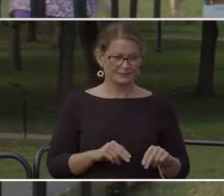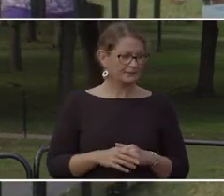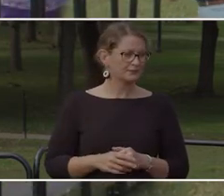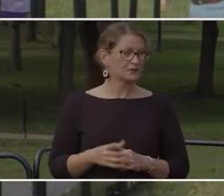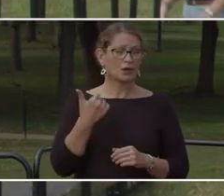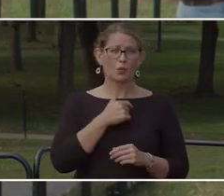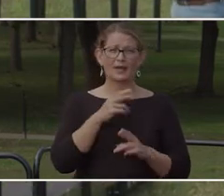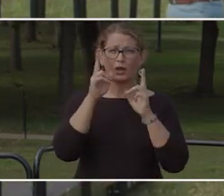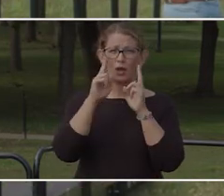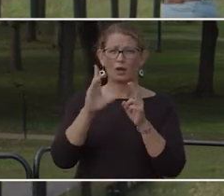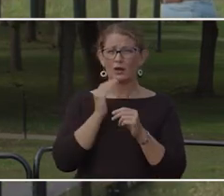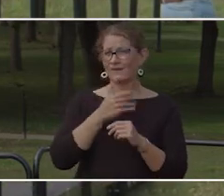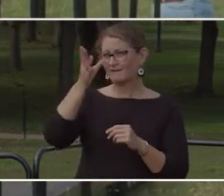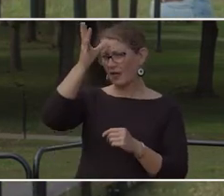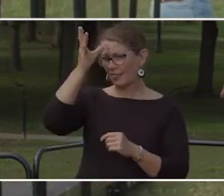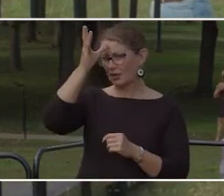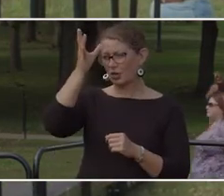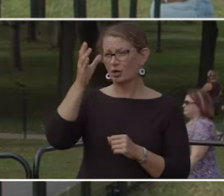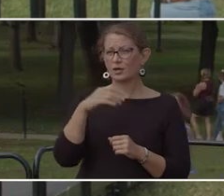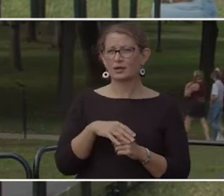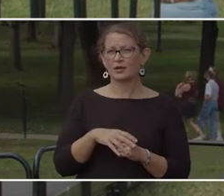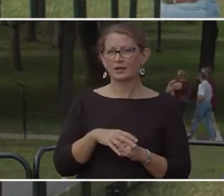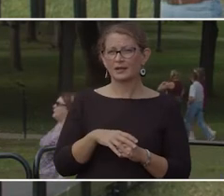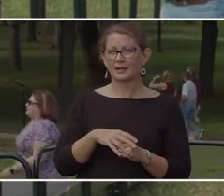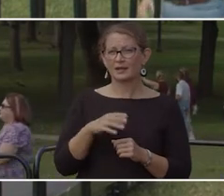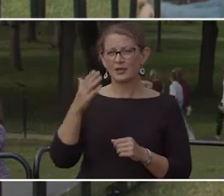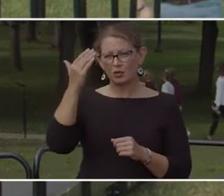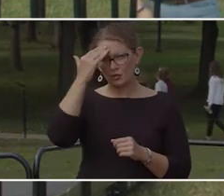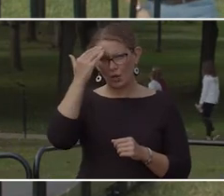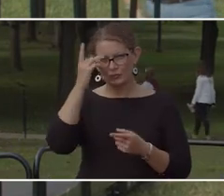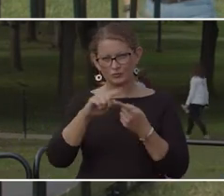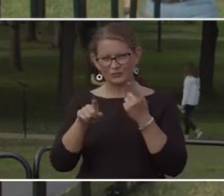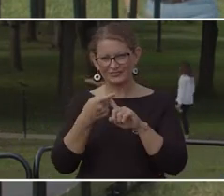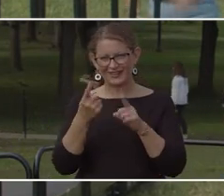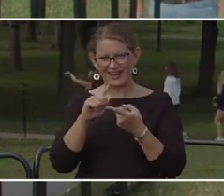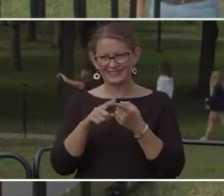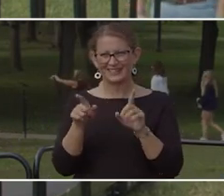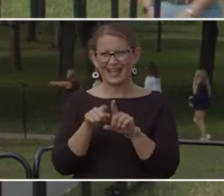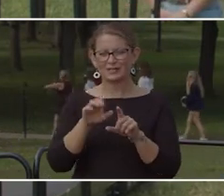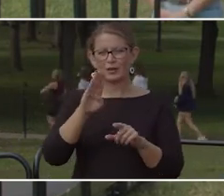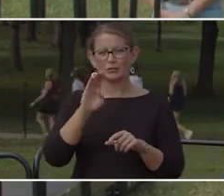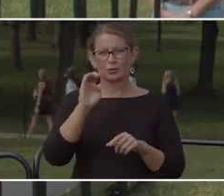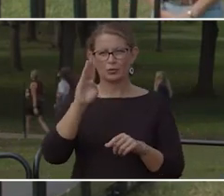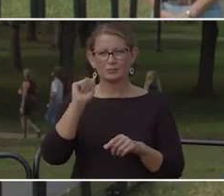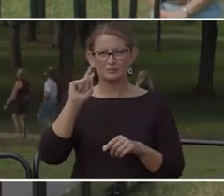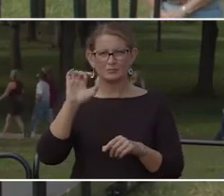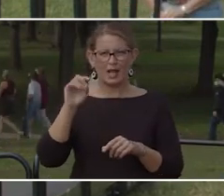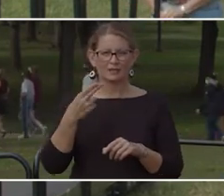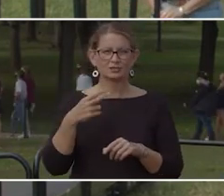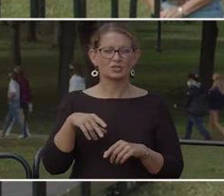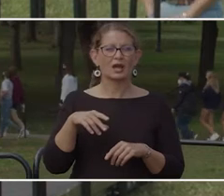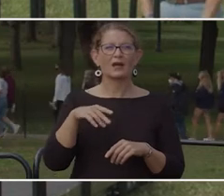We honor our father, known to his friends as Gubach, the Polish prince to anyone with a